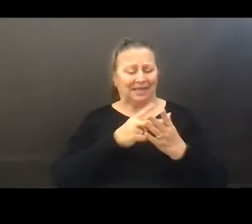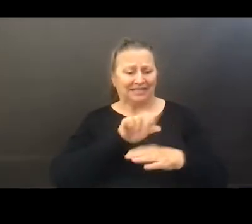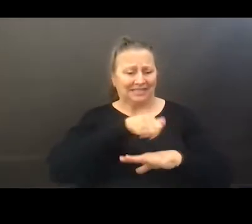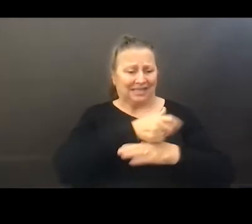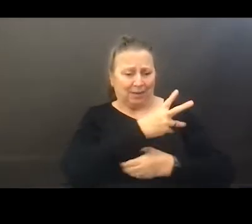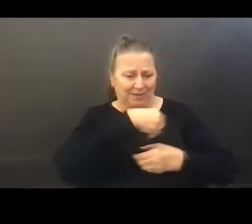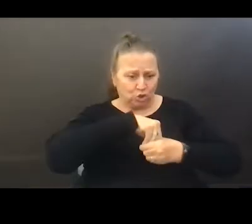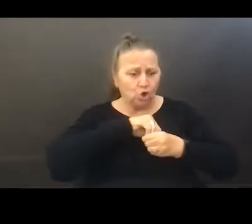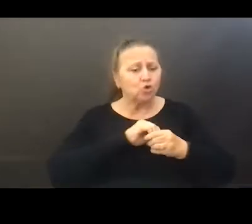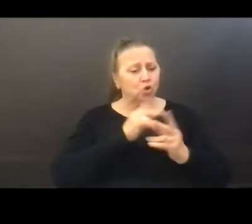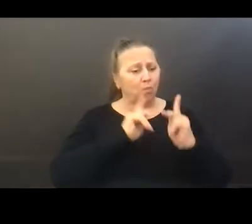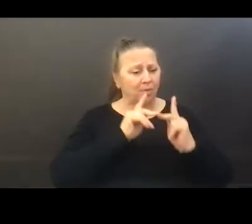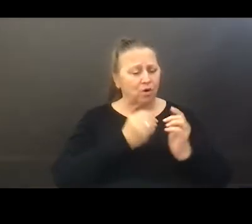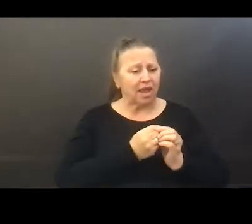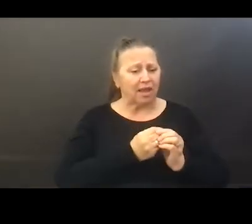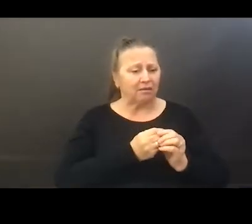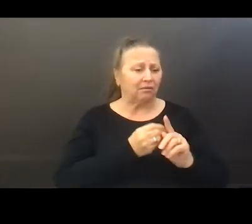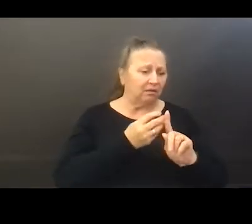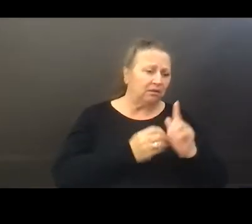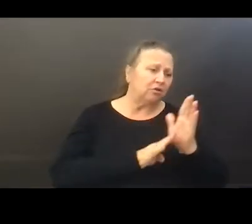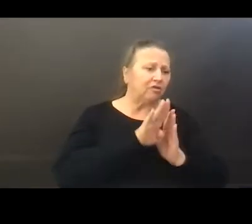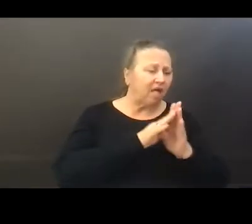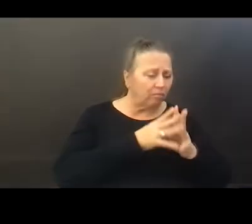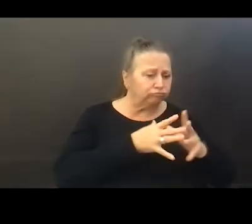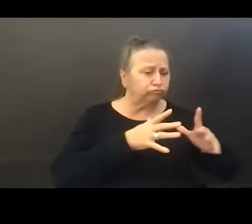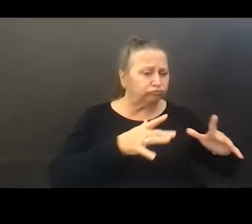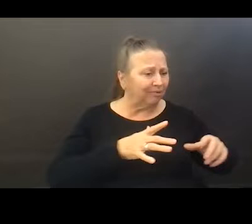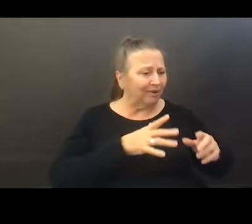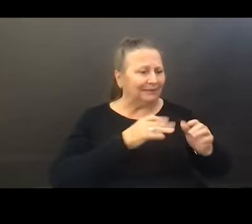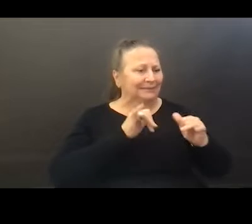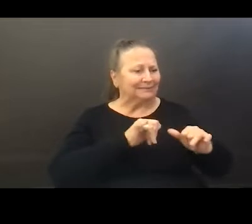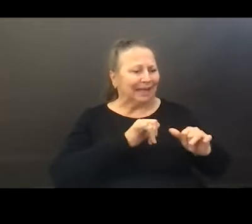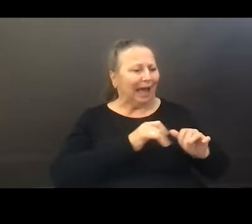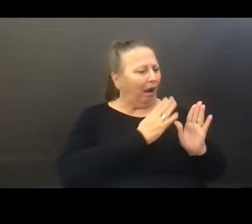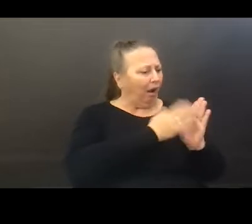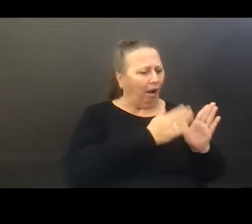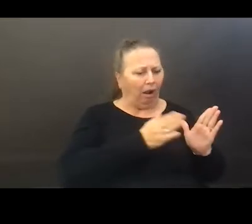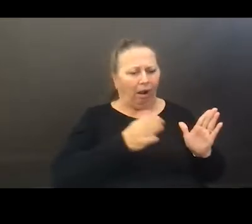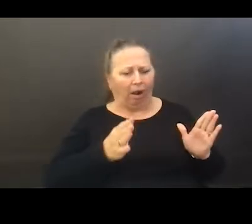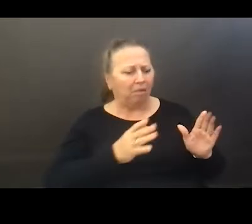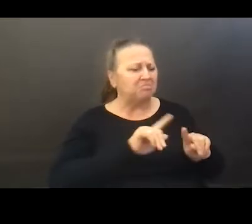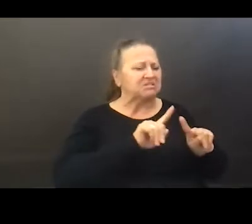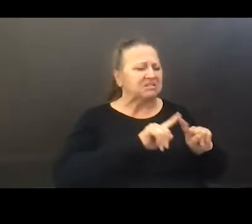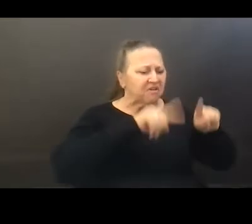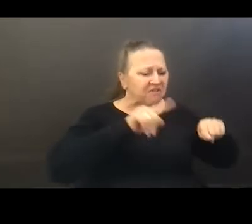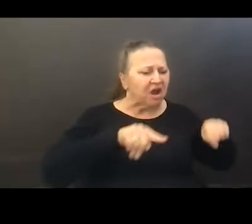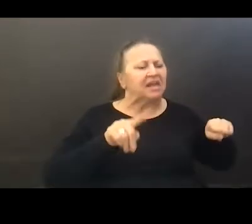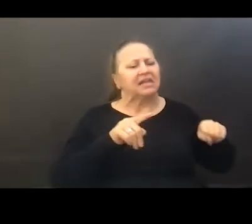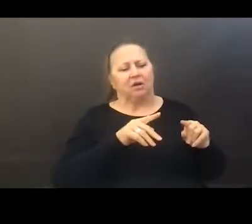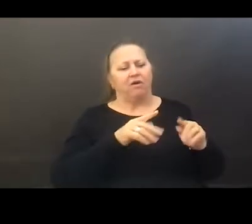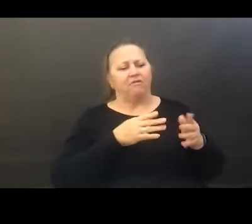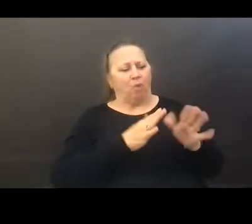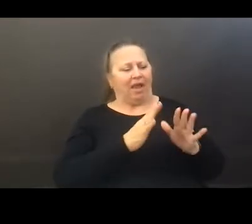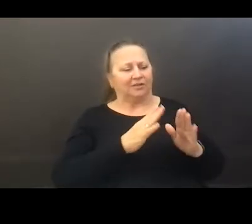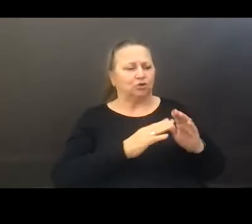can grow by moving across lines instead of having to go straight up the ladder to get to the top, to get your boss's job, essentially. And we